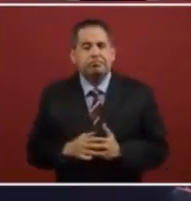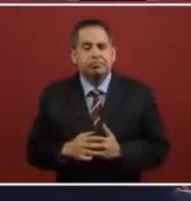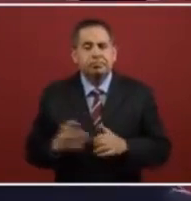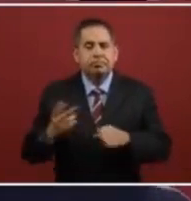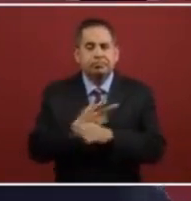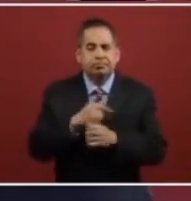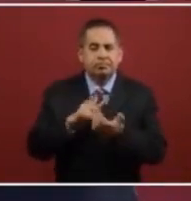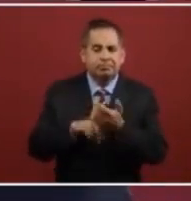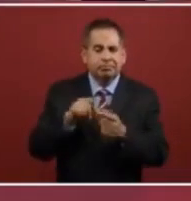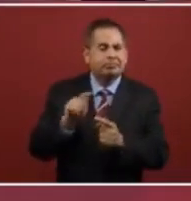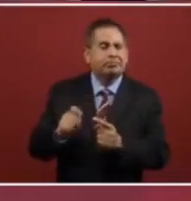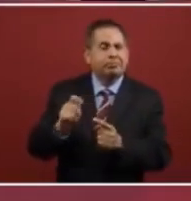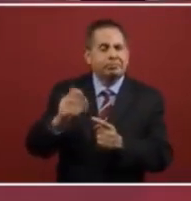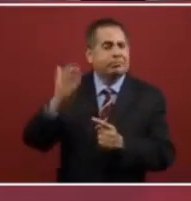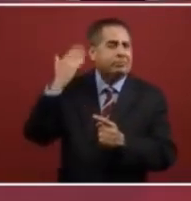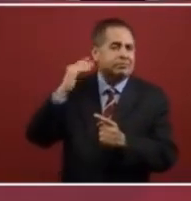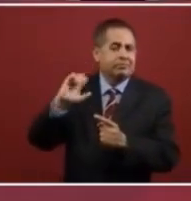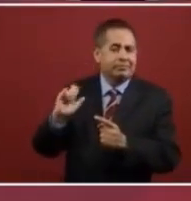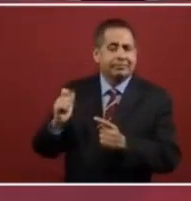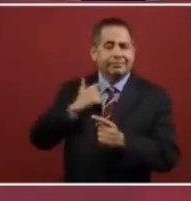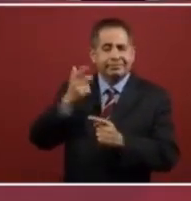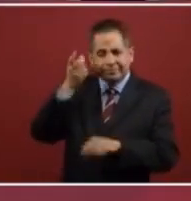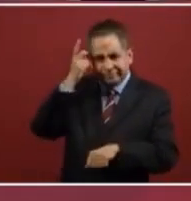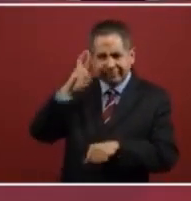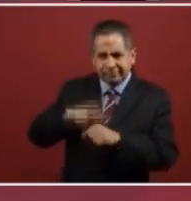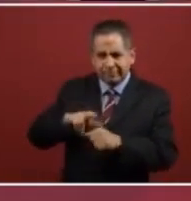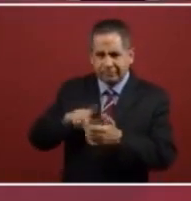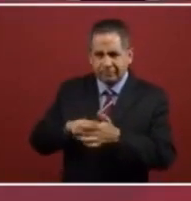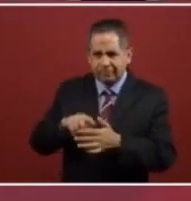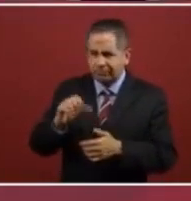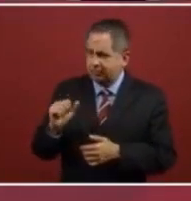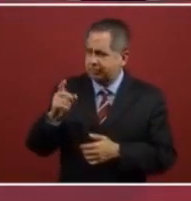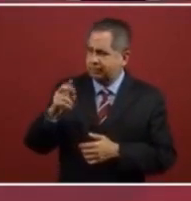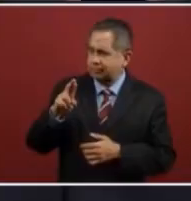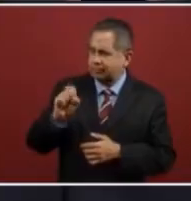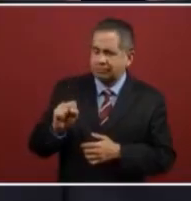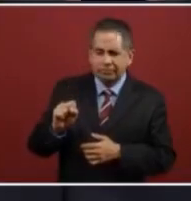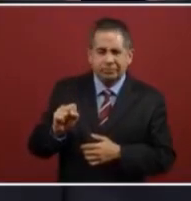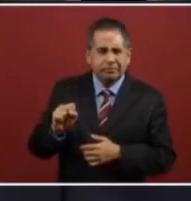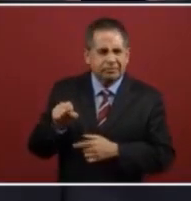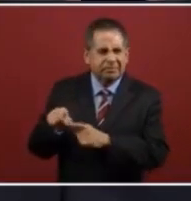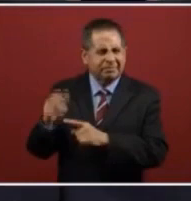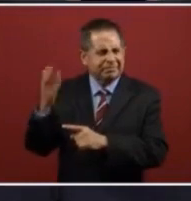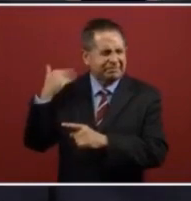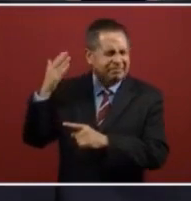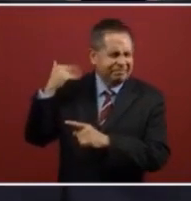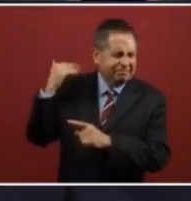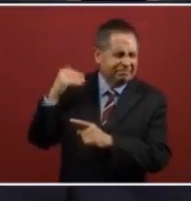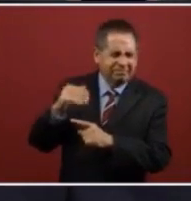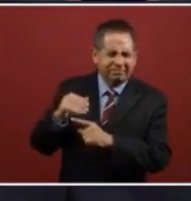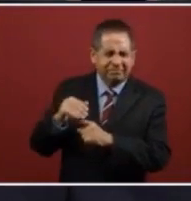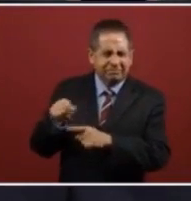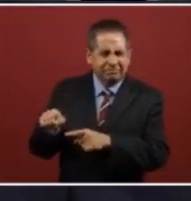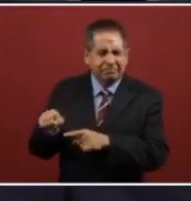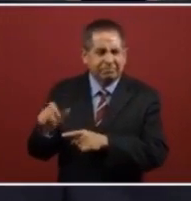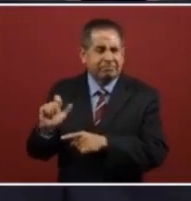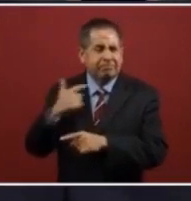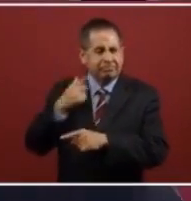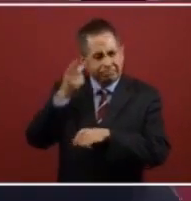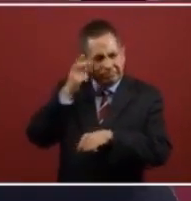mind hicieron that what they did a Andrés y Duarte. to Andrés y Duarte, Eh, you